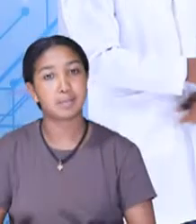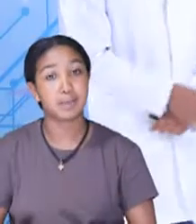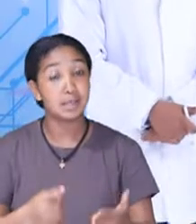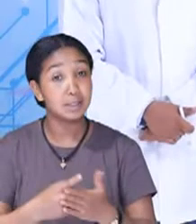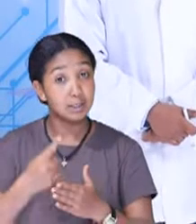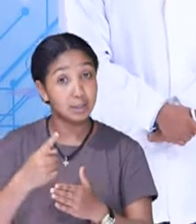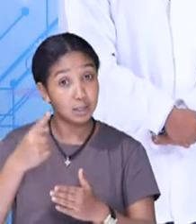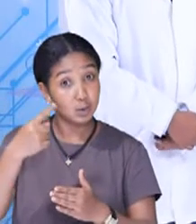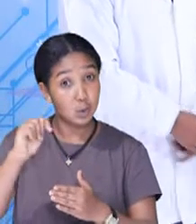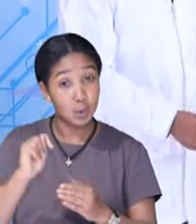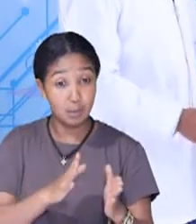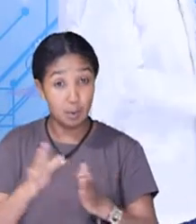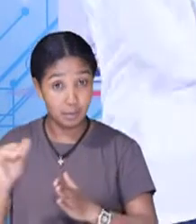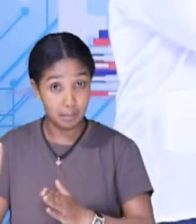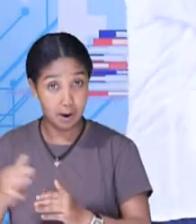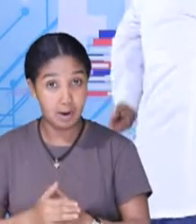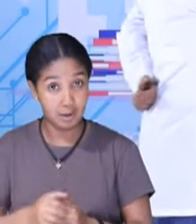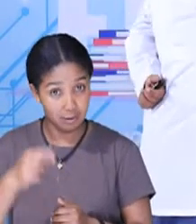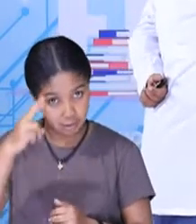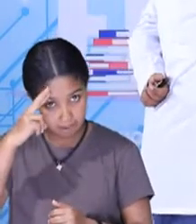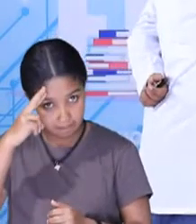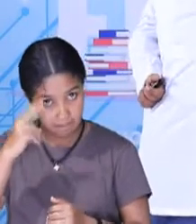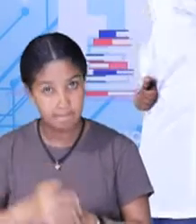This theory was proposed by Richter,